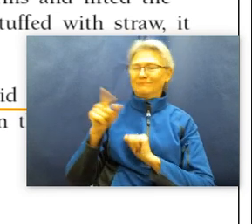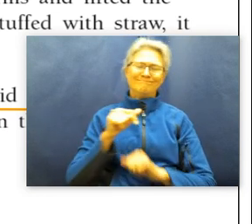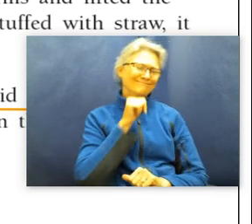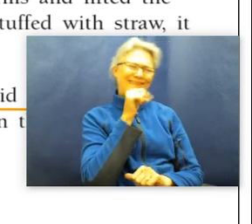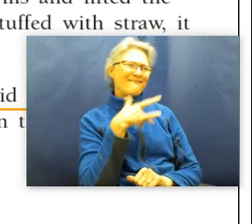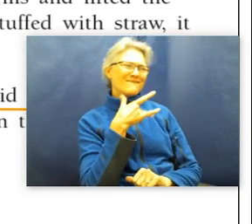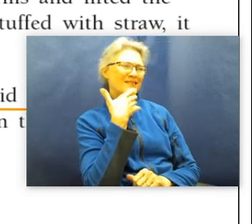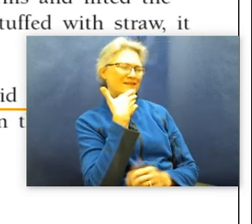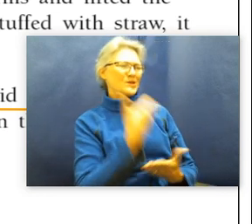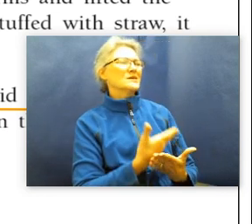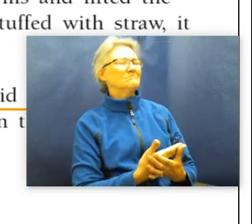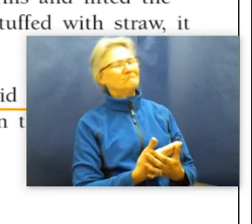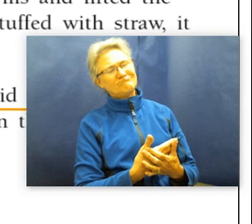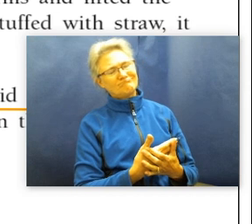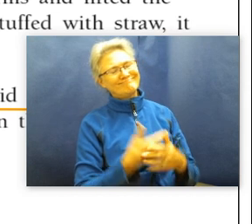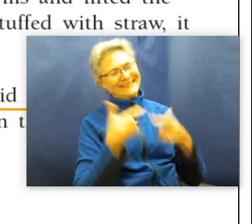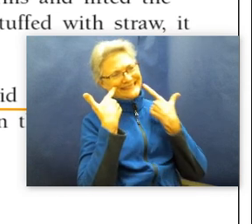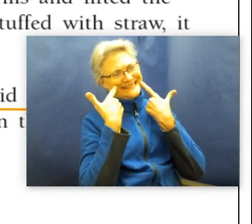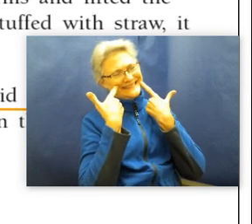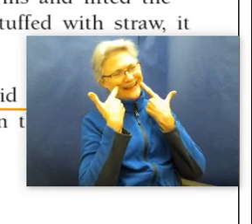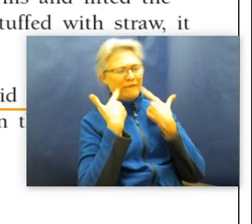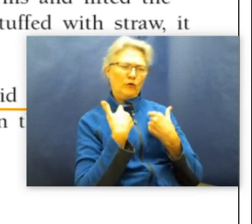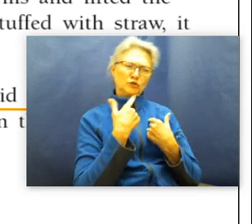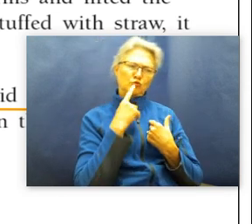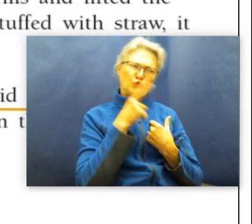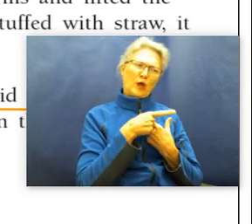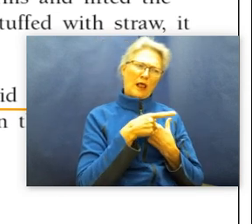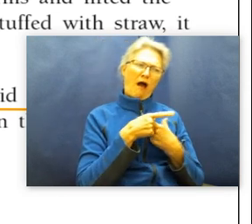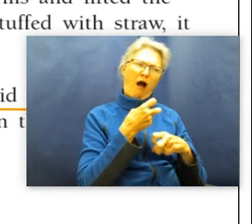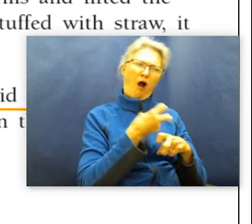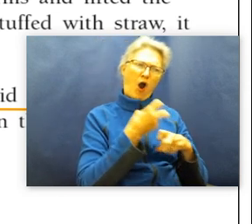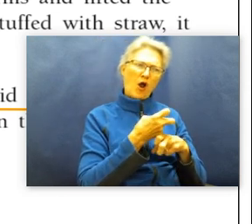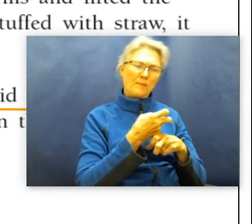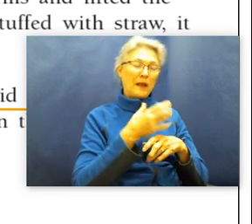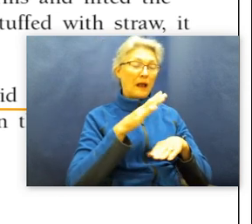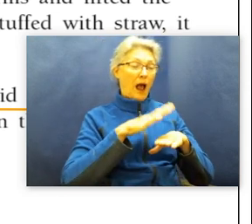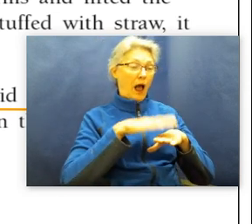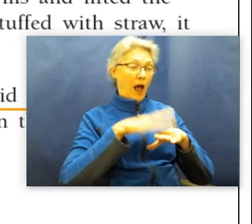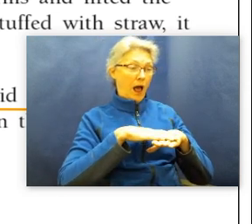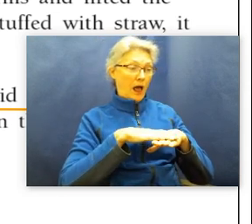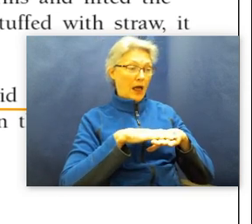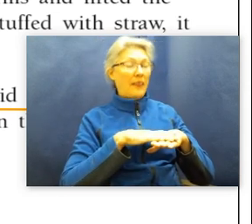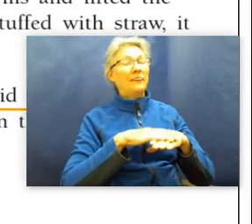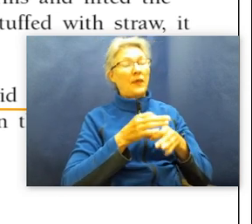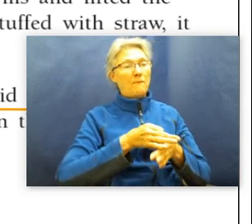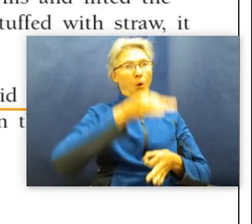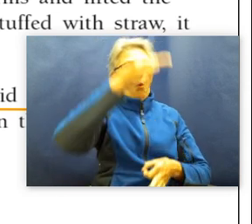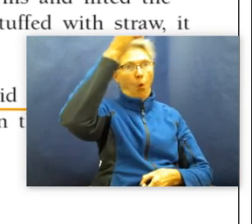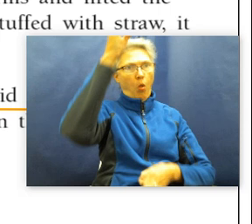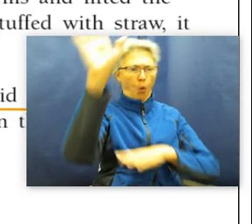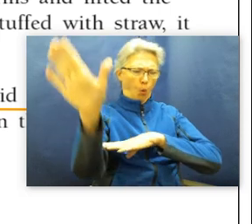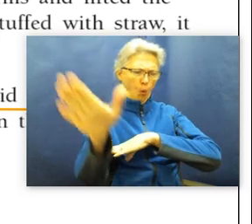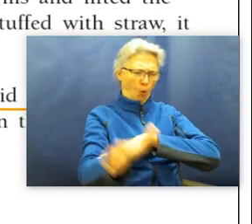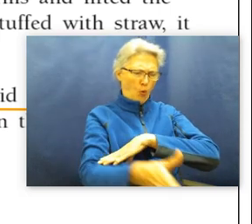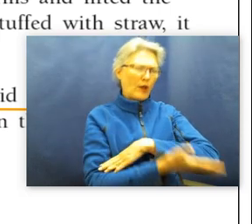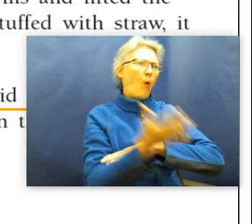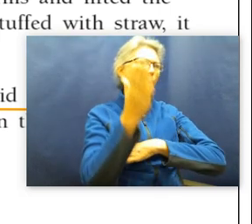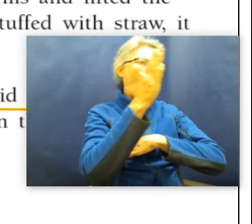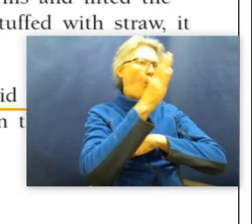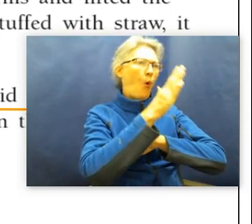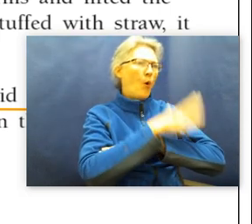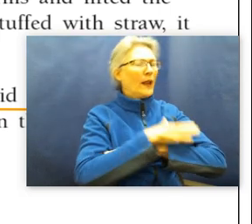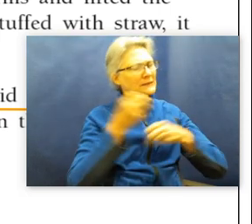well, said the Scarecrow with a smile, for it is very tedious being perched up here night and day to scare away crows. Can't you